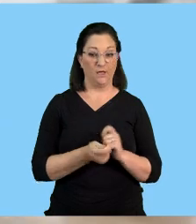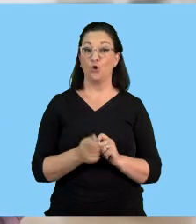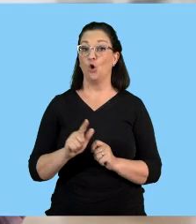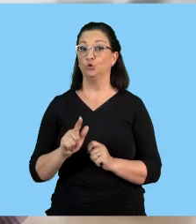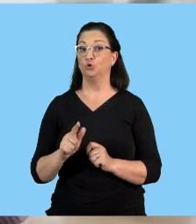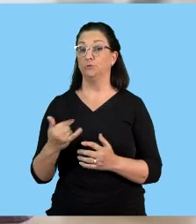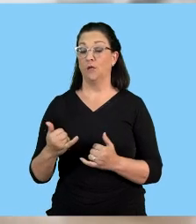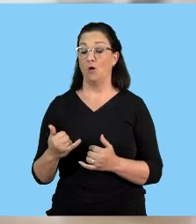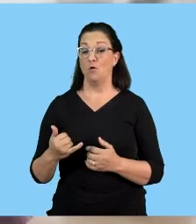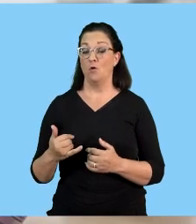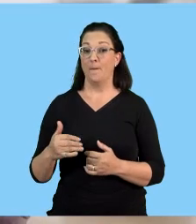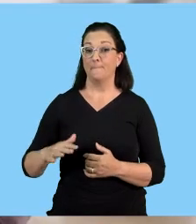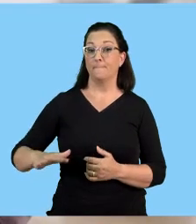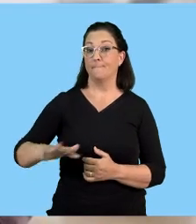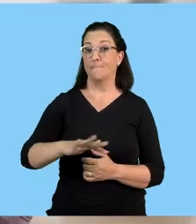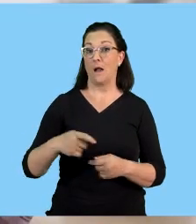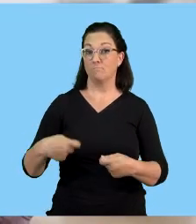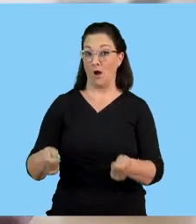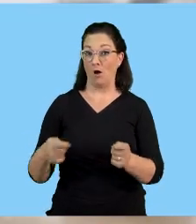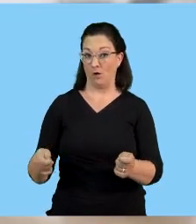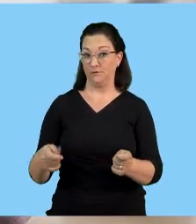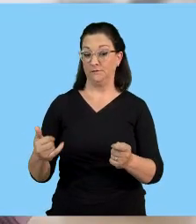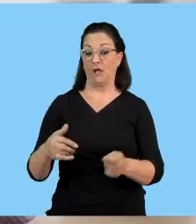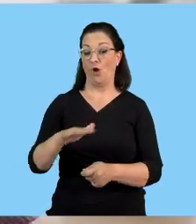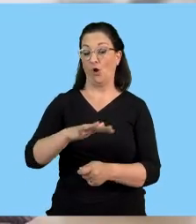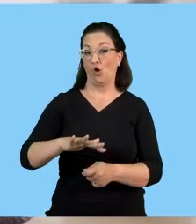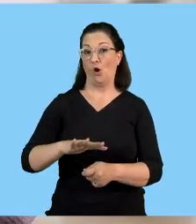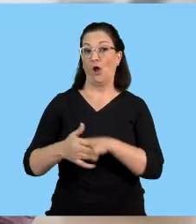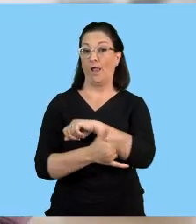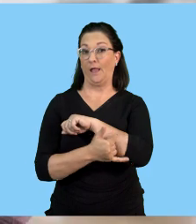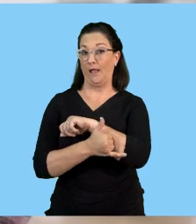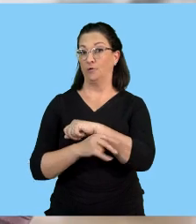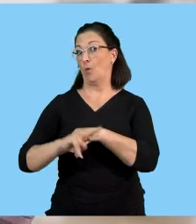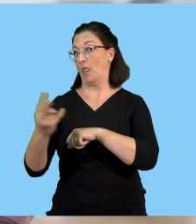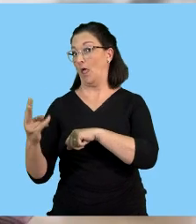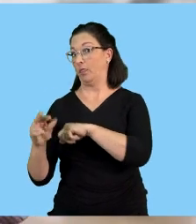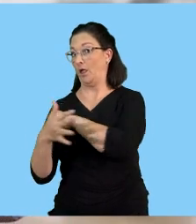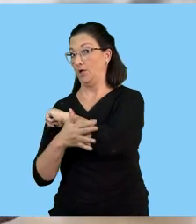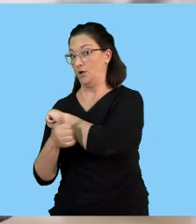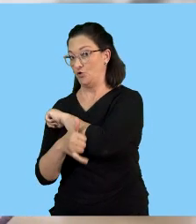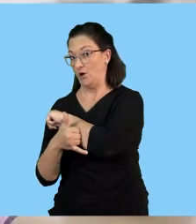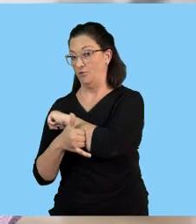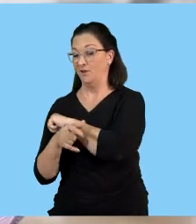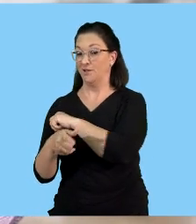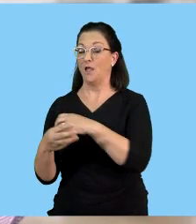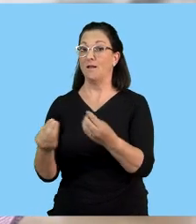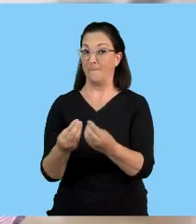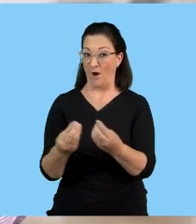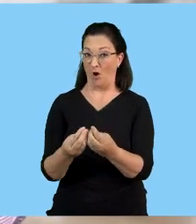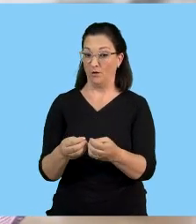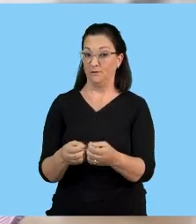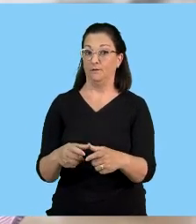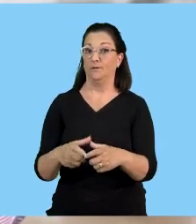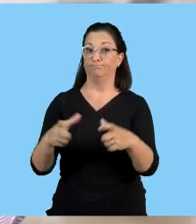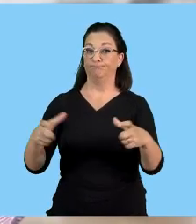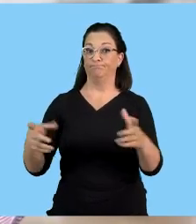selling in this country or in this place or in this city or in this town. We've moved somewhere else. So that is market development. Product is